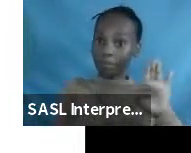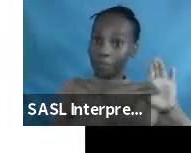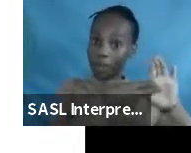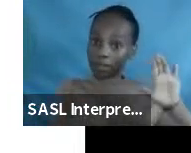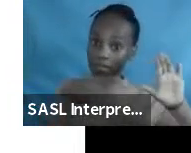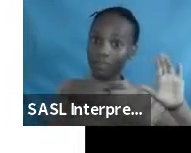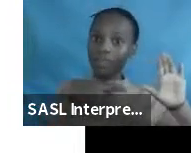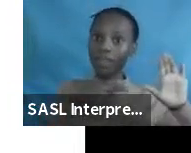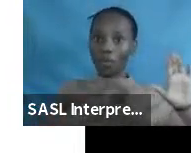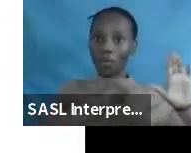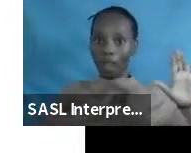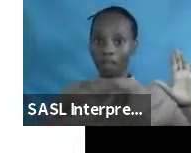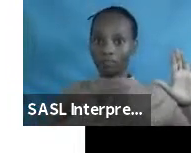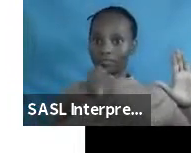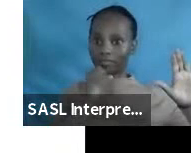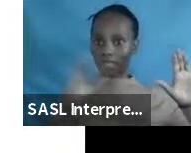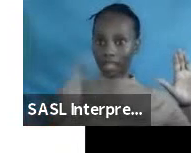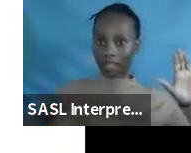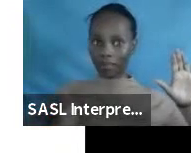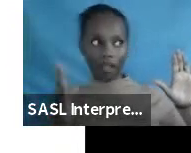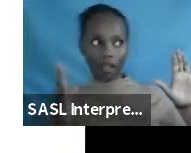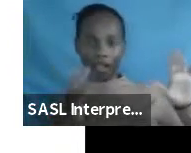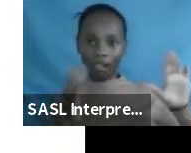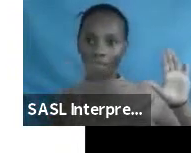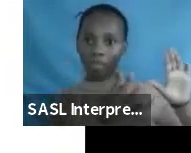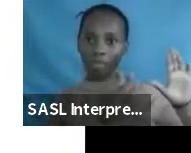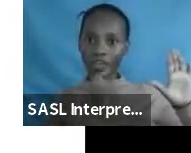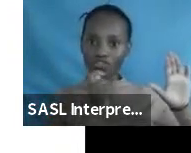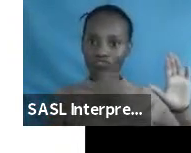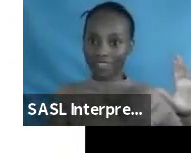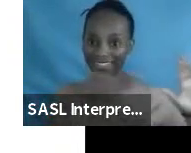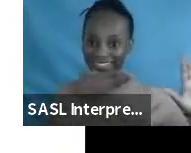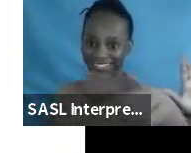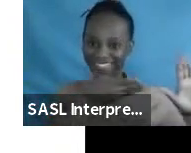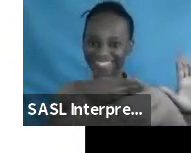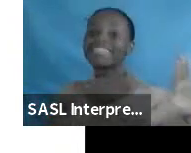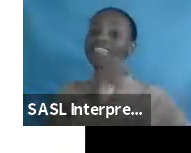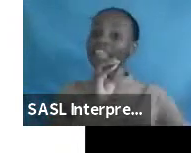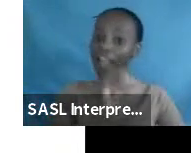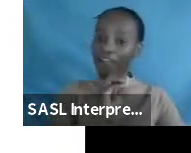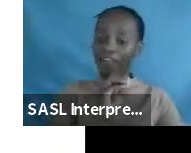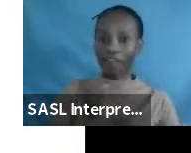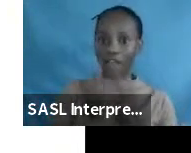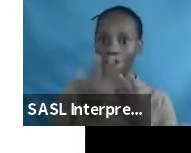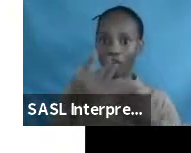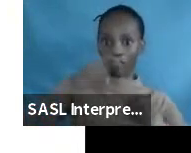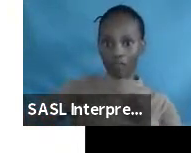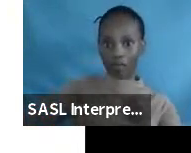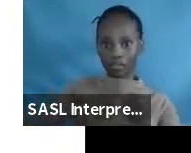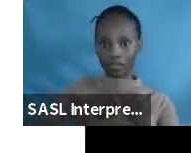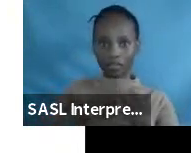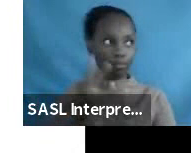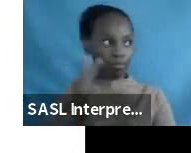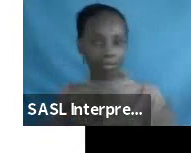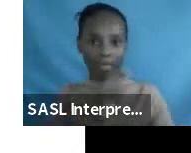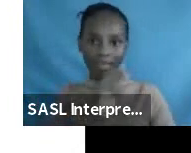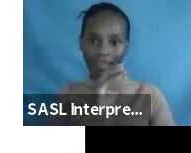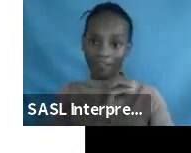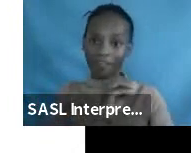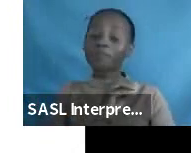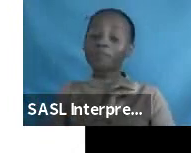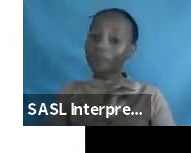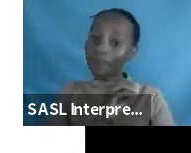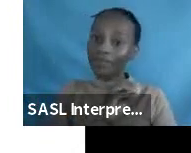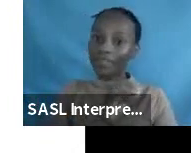the authenticity of the product as well as its quality. Therefore, trade in counterfeit and